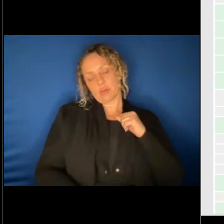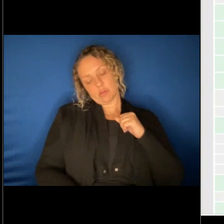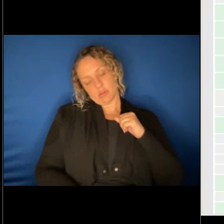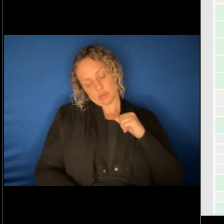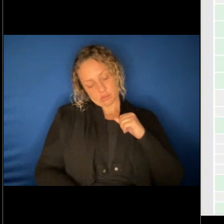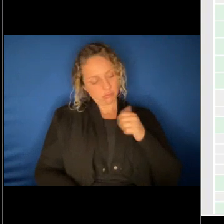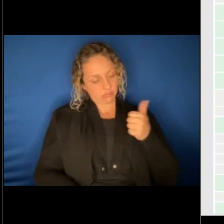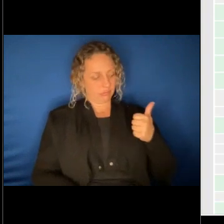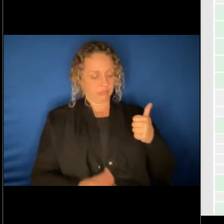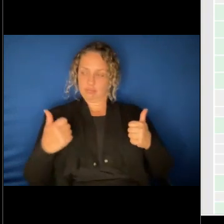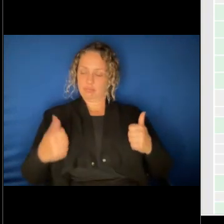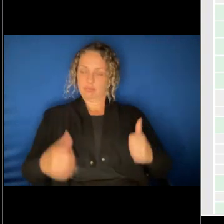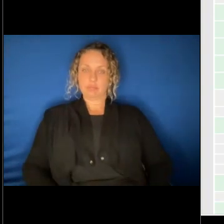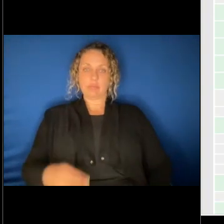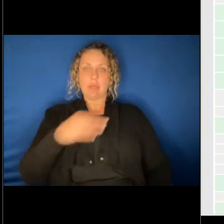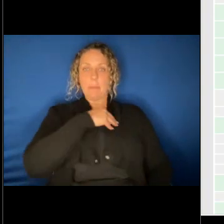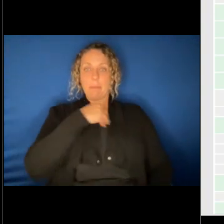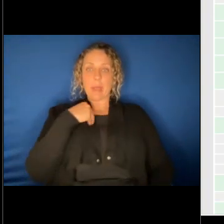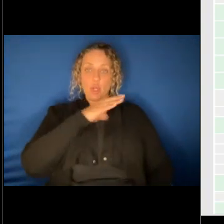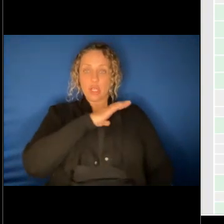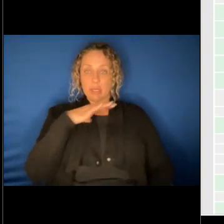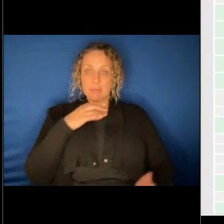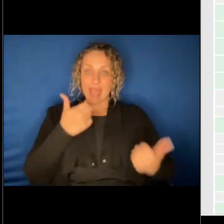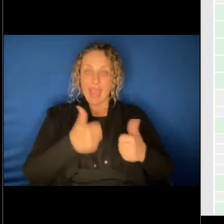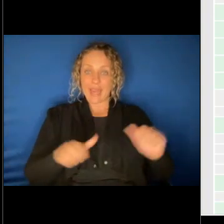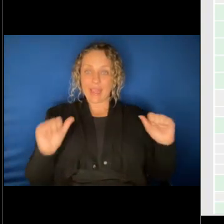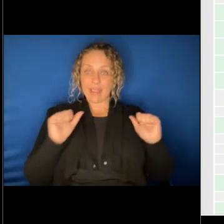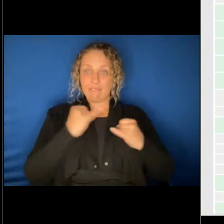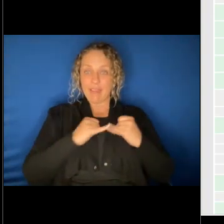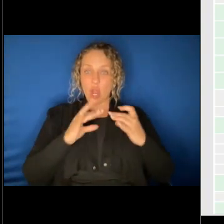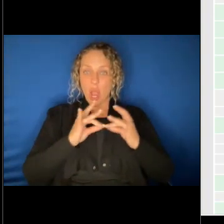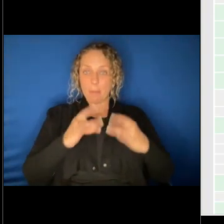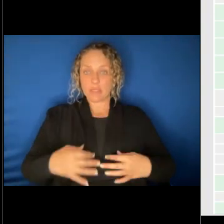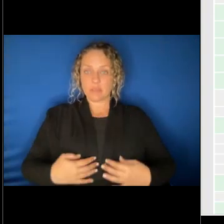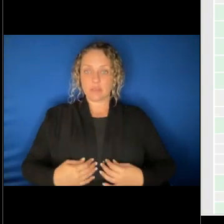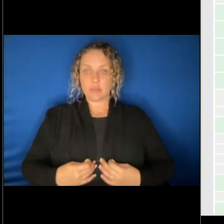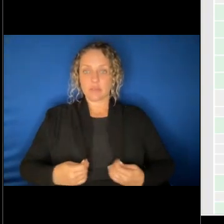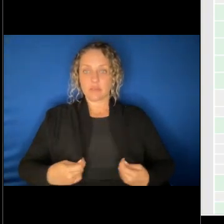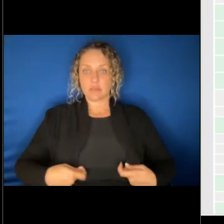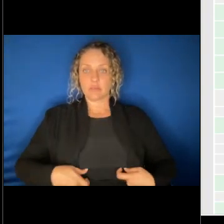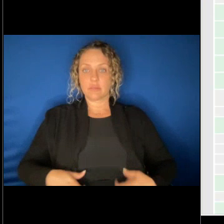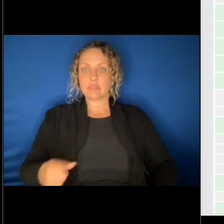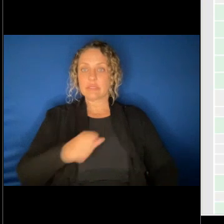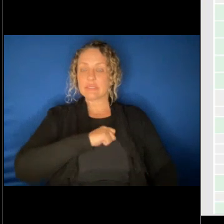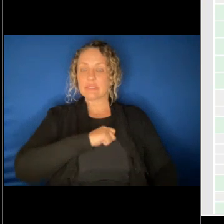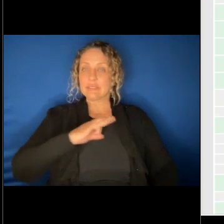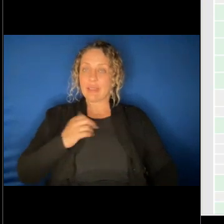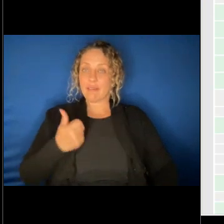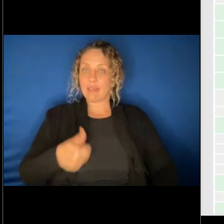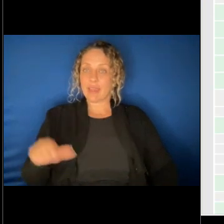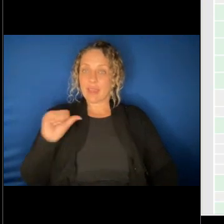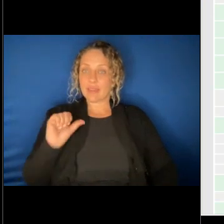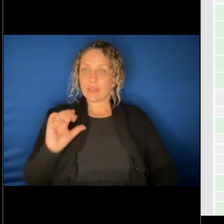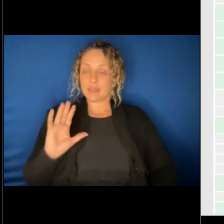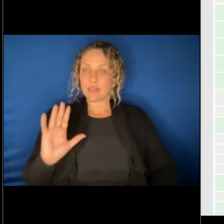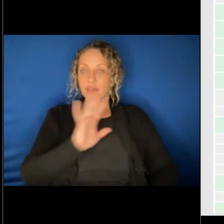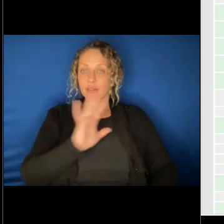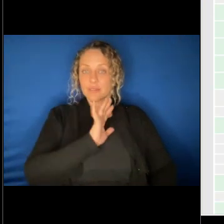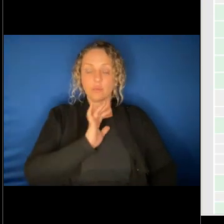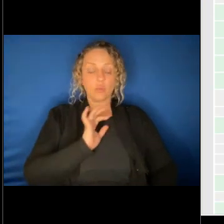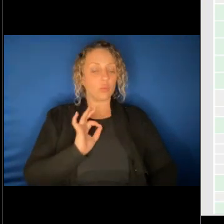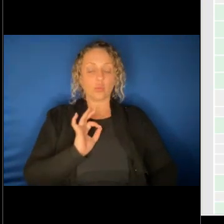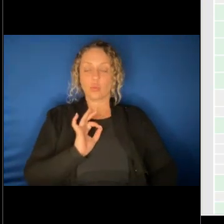Thank right. Members of the commission, is there anything else? Any final comments? Staff, any final comments? No.